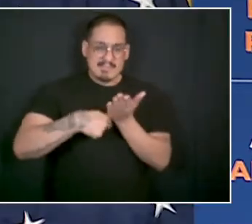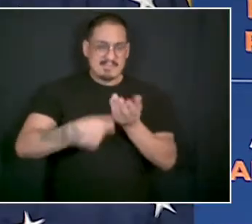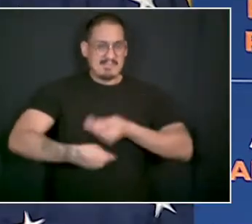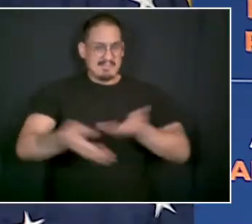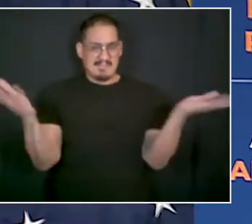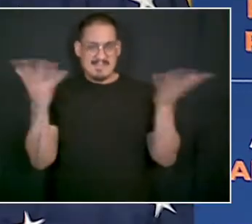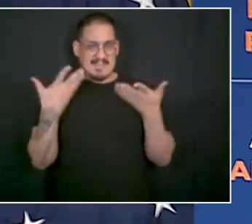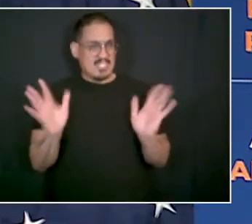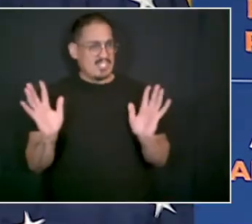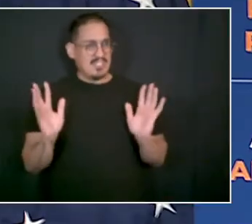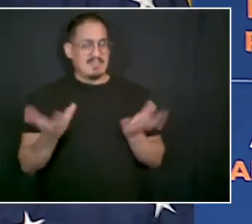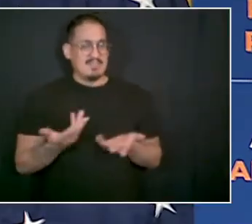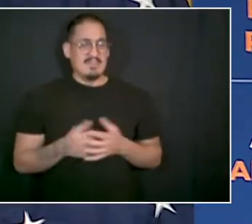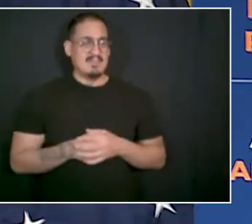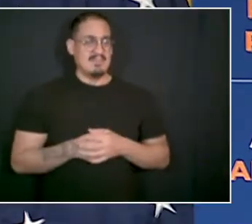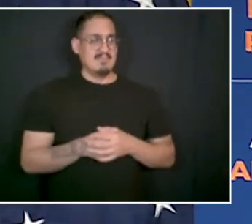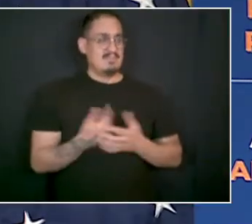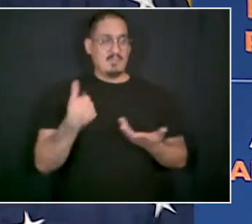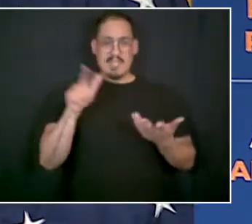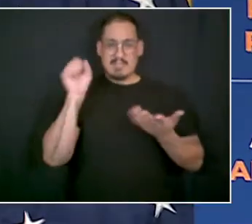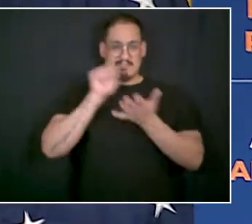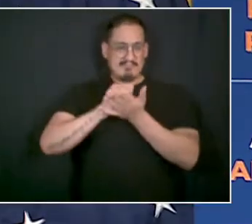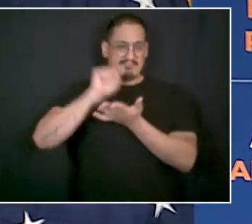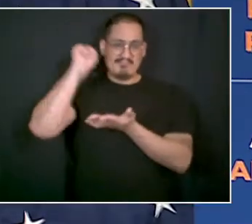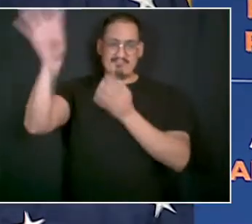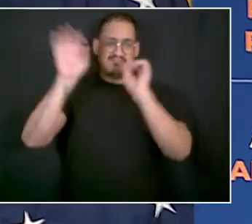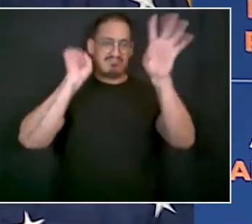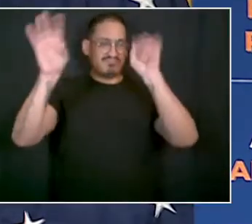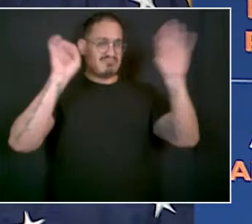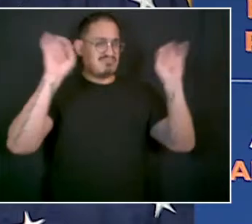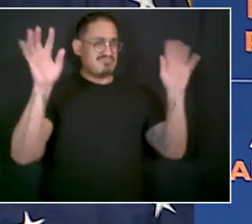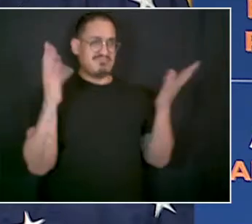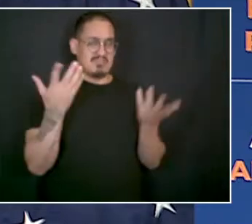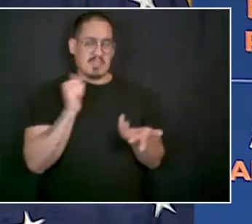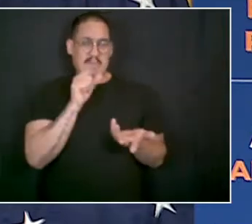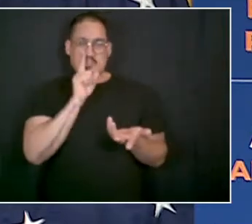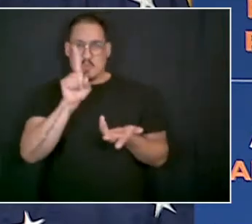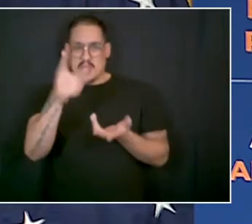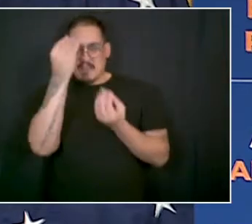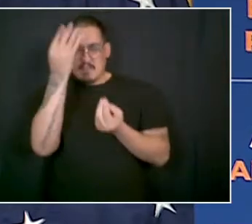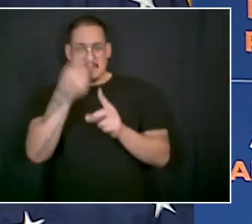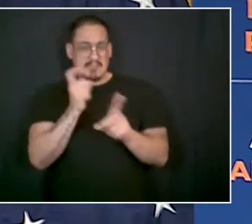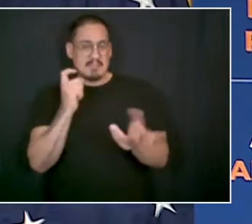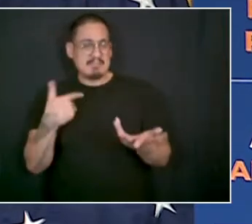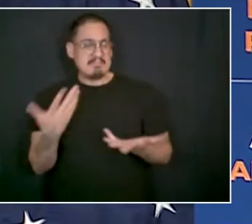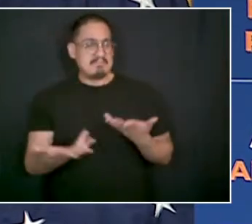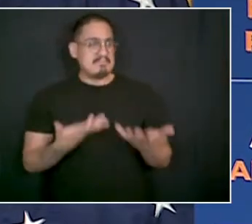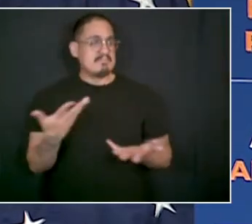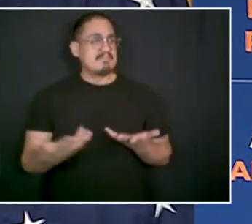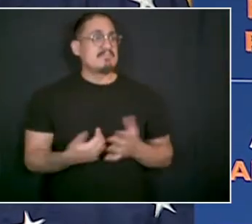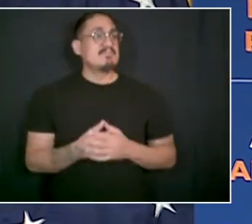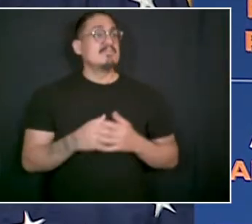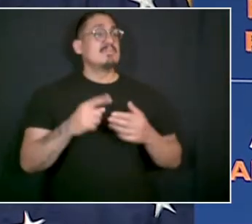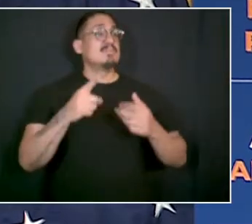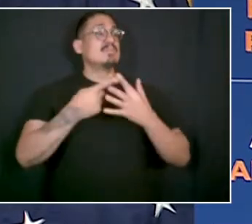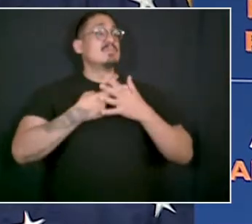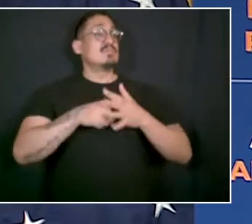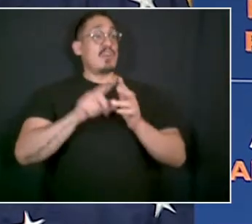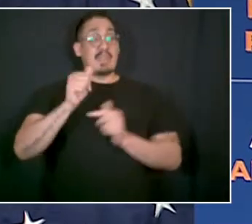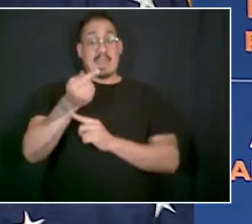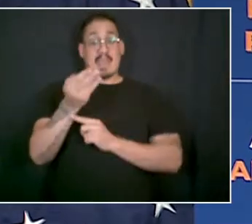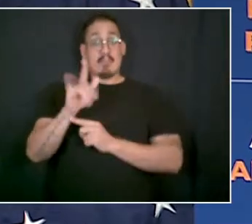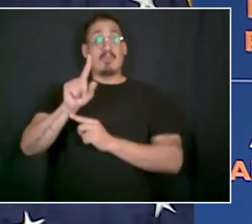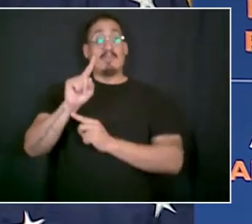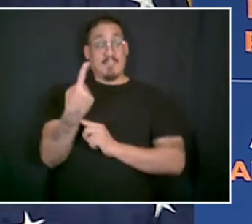kiosks. We already sent it out. It has already been approved. Starting on April 1st, we will also have Know Your Rights resources at